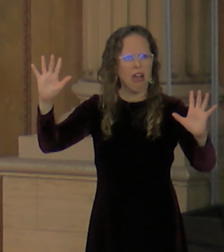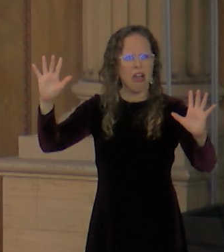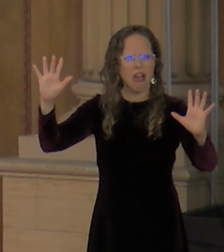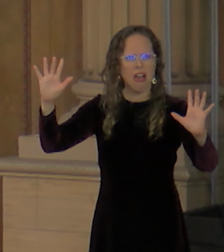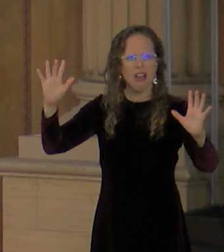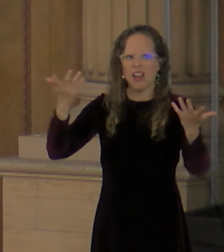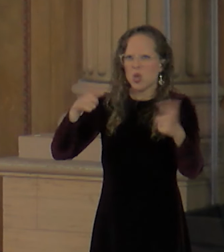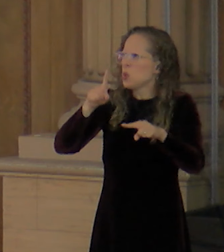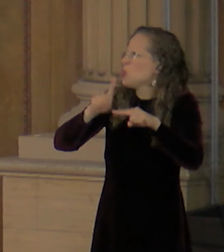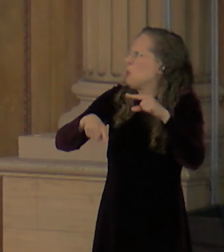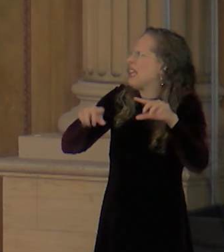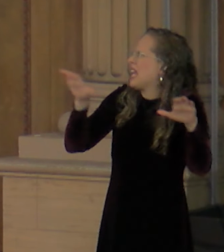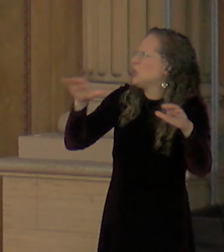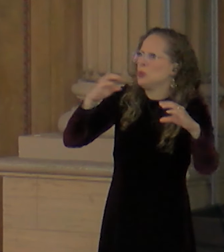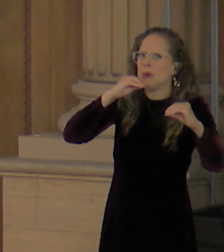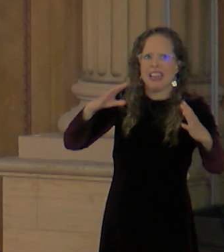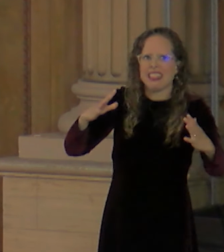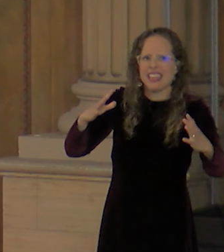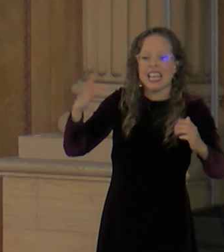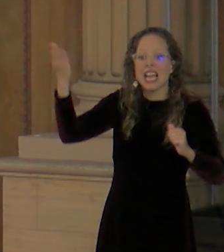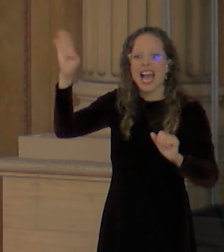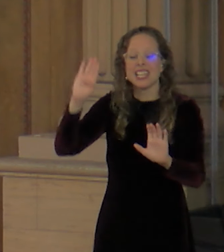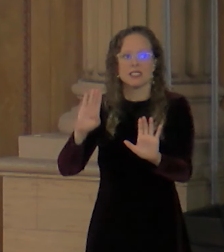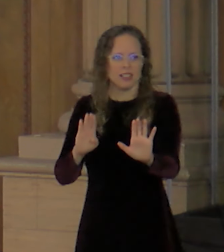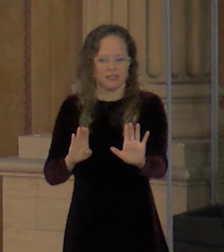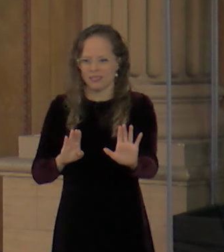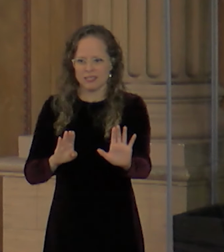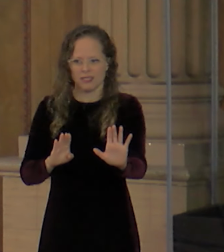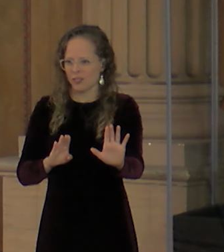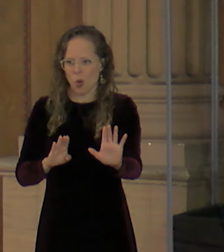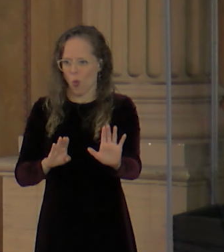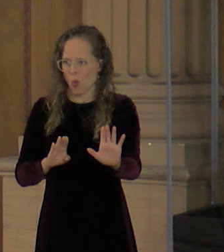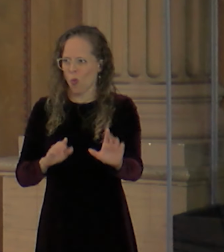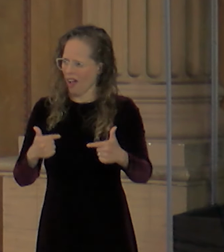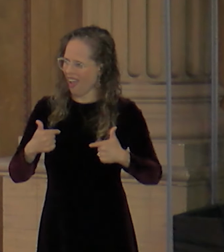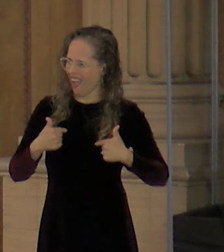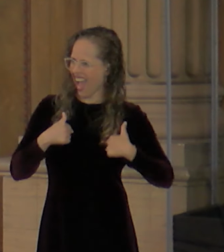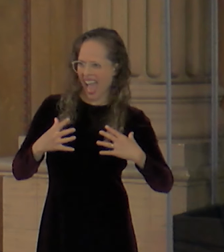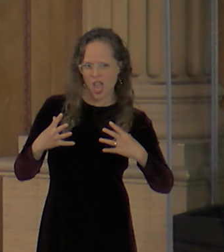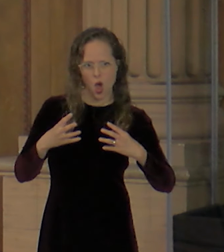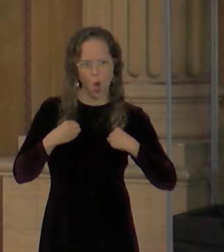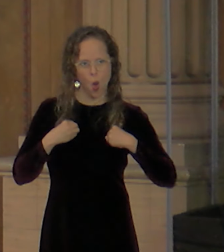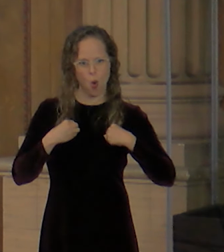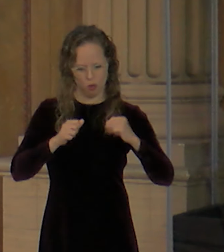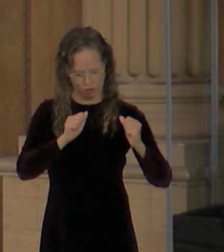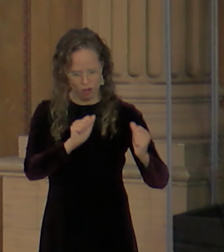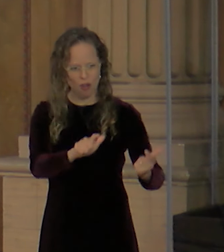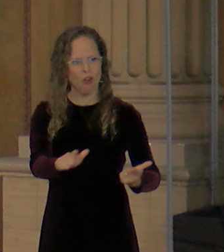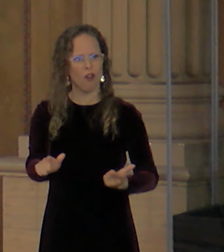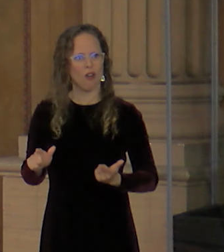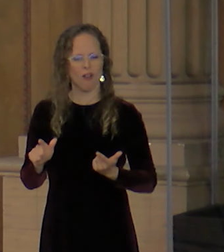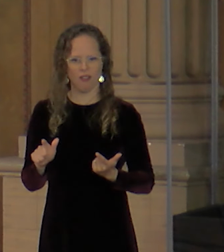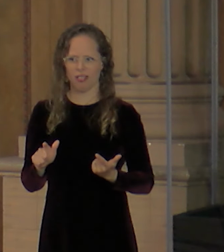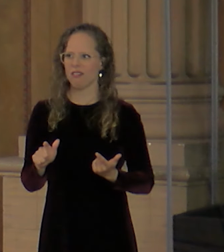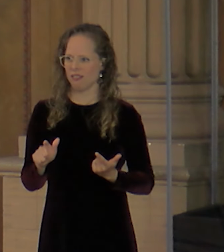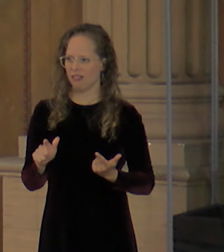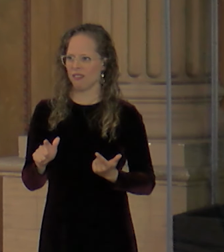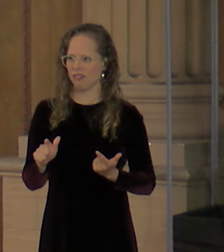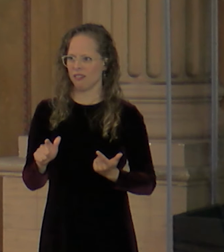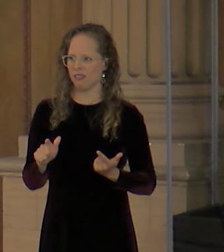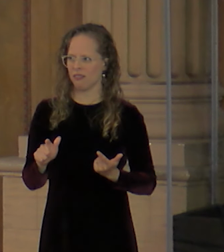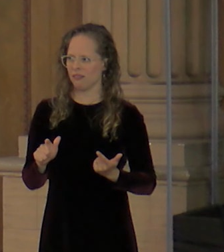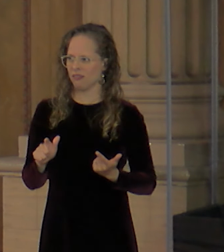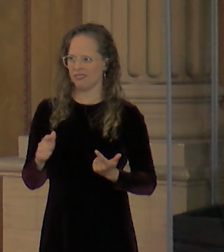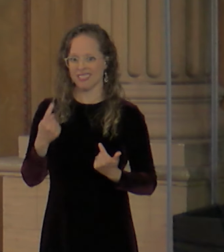true. I'm Behemoth's owner. So God has not lost control even over